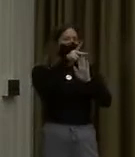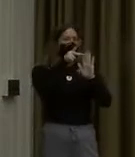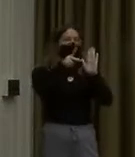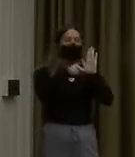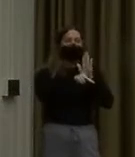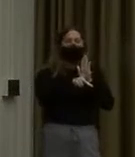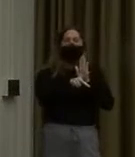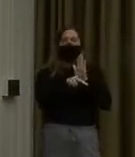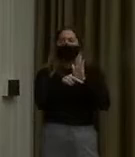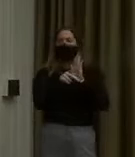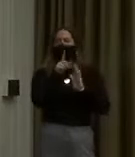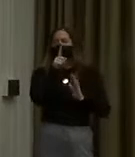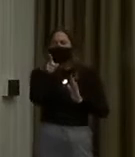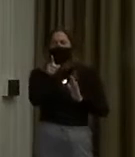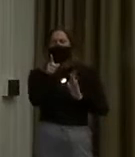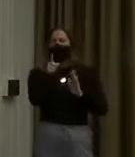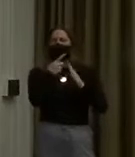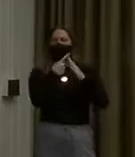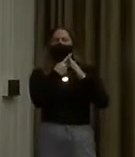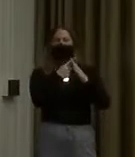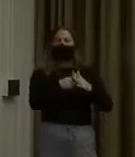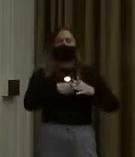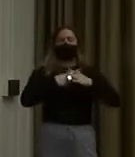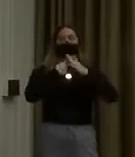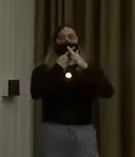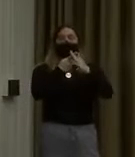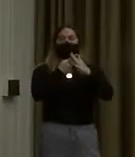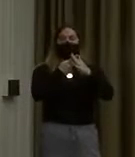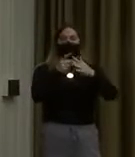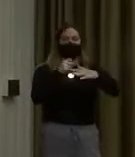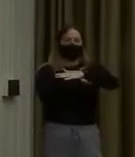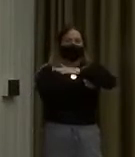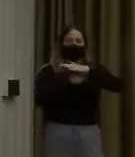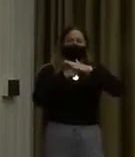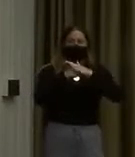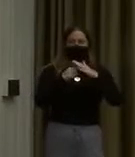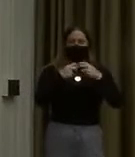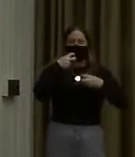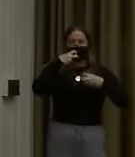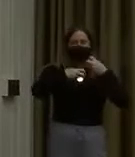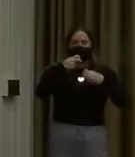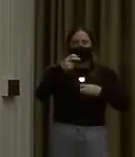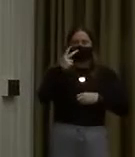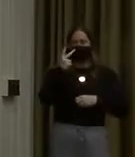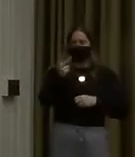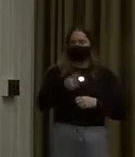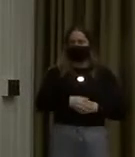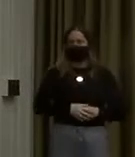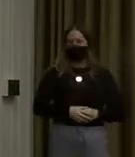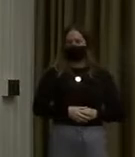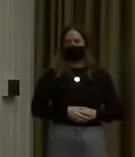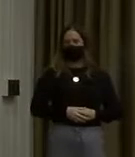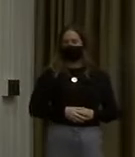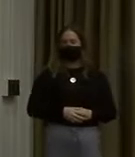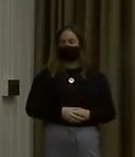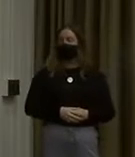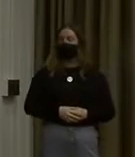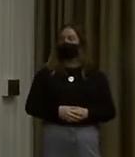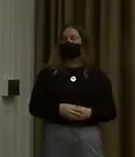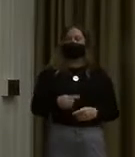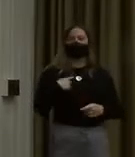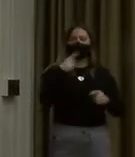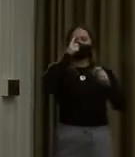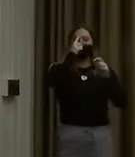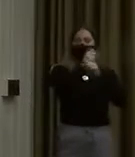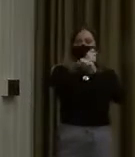policy that really created these structural conditions that we find ourselves in. I thought I'd illustrate this